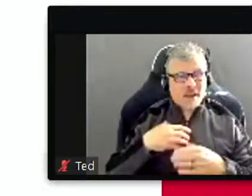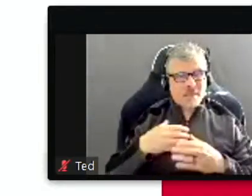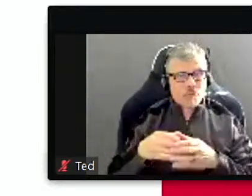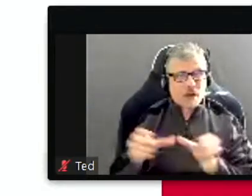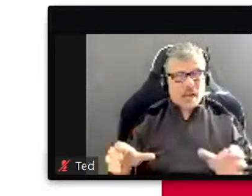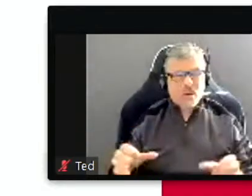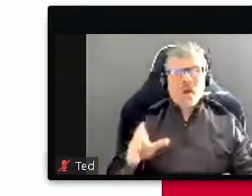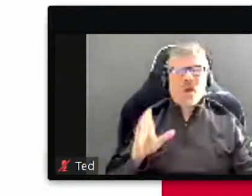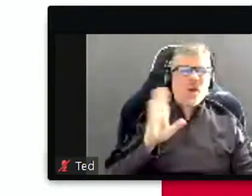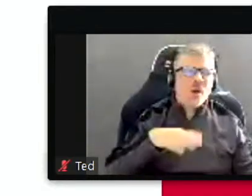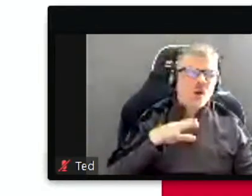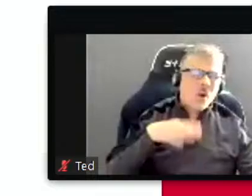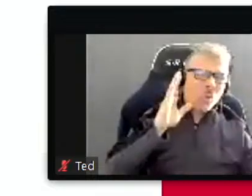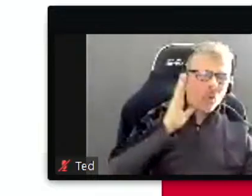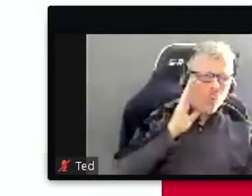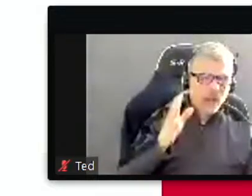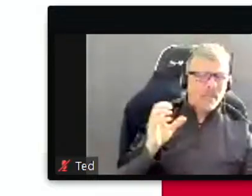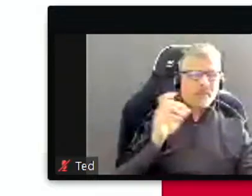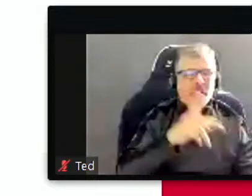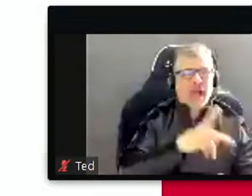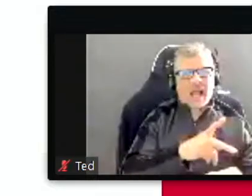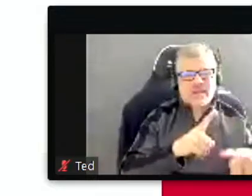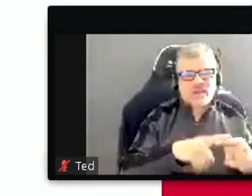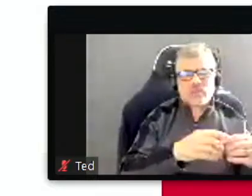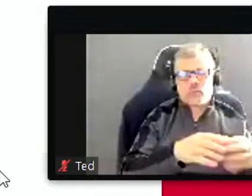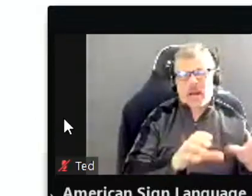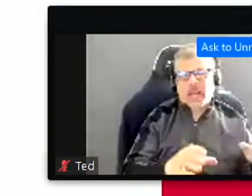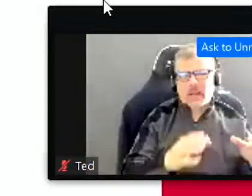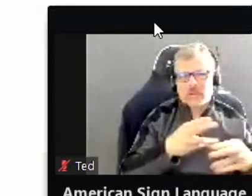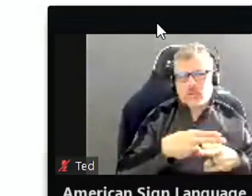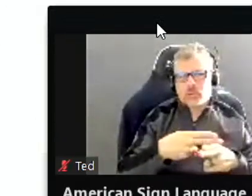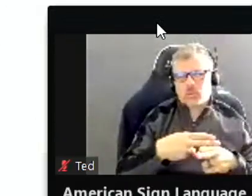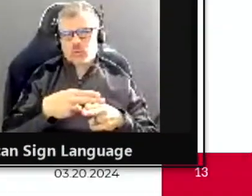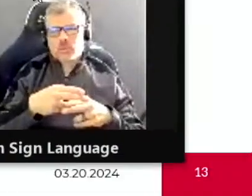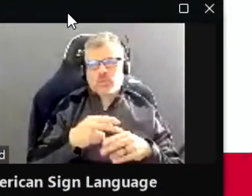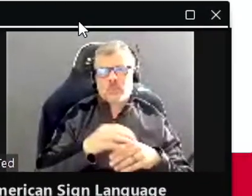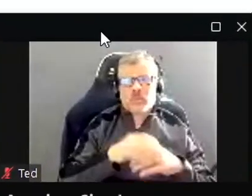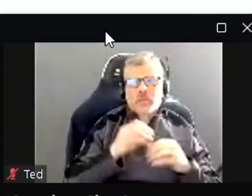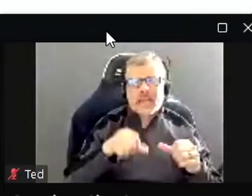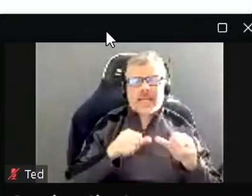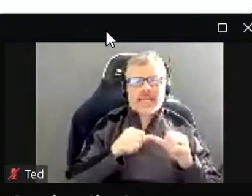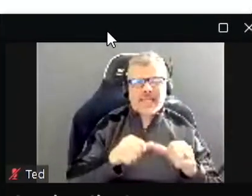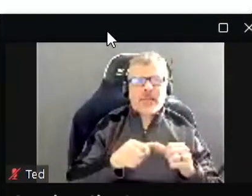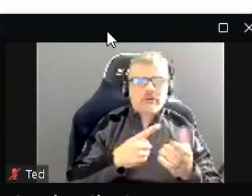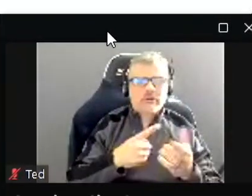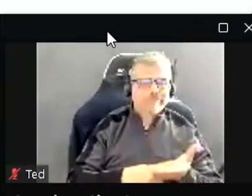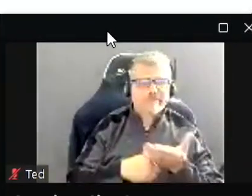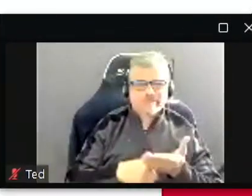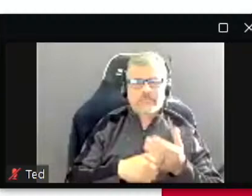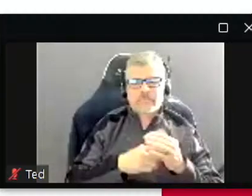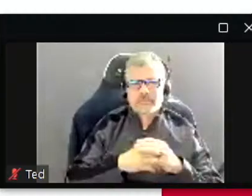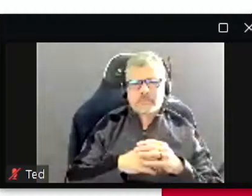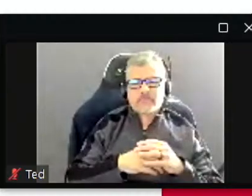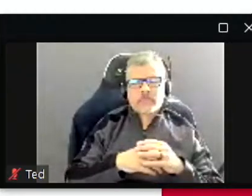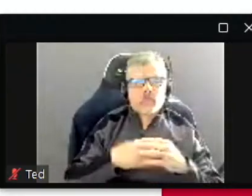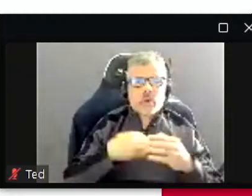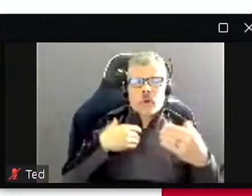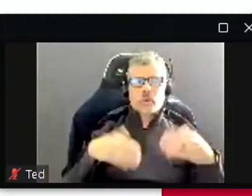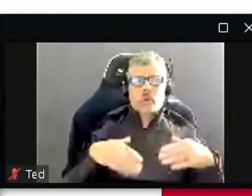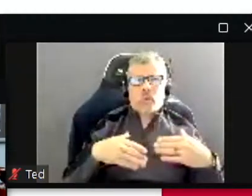the breakout rooms in a few minutes again, so we can continue that dialogue. We definitely had a very